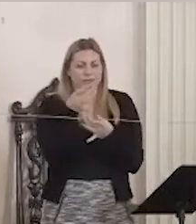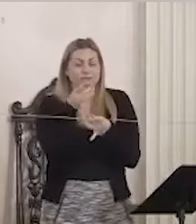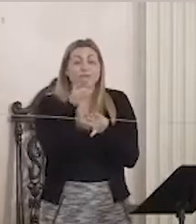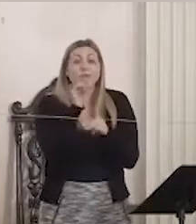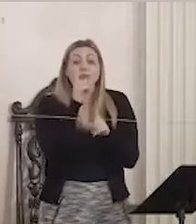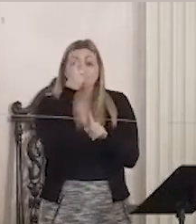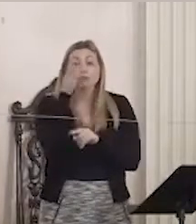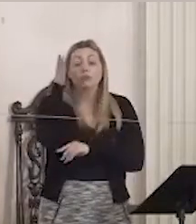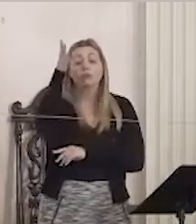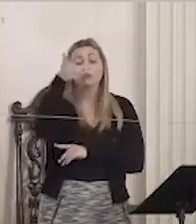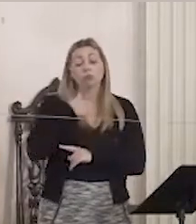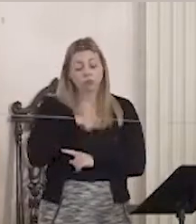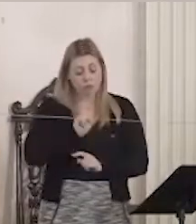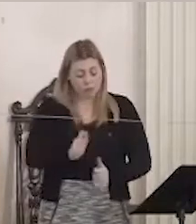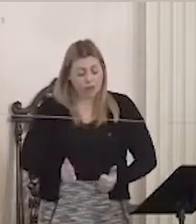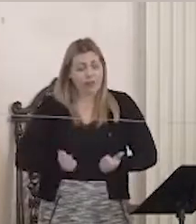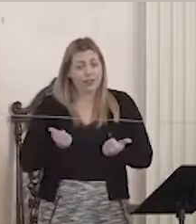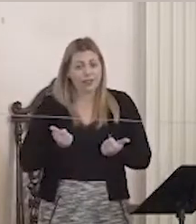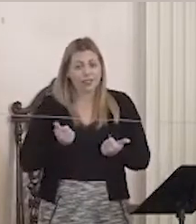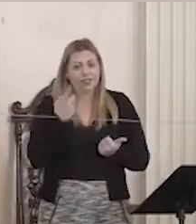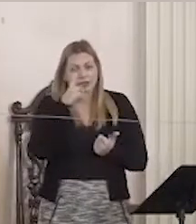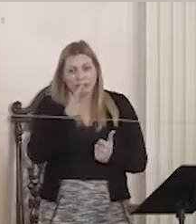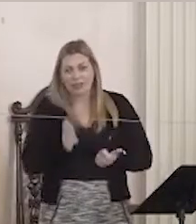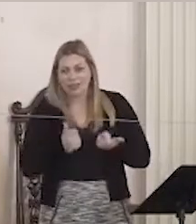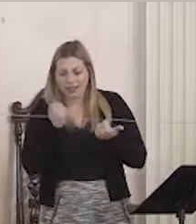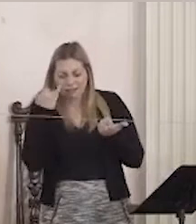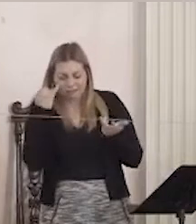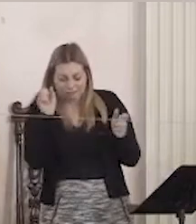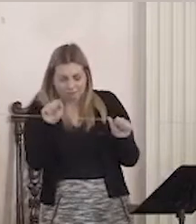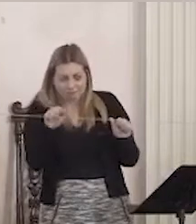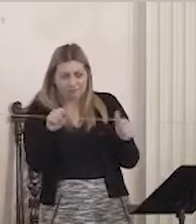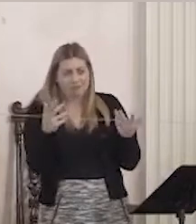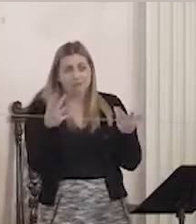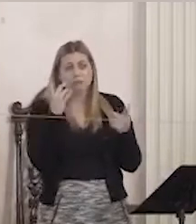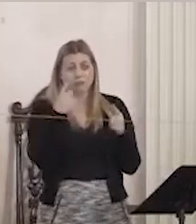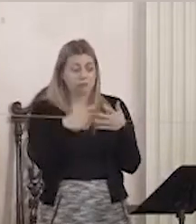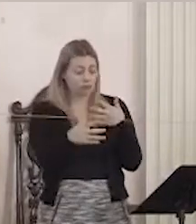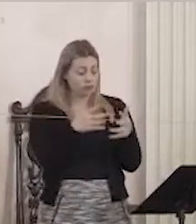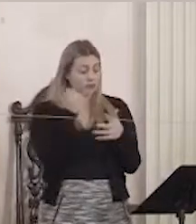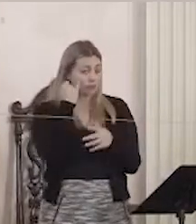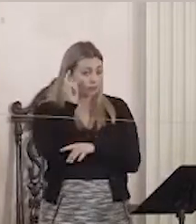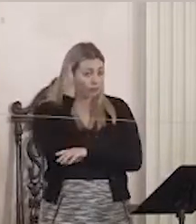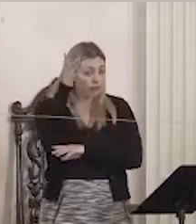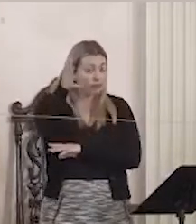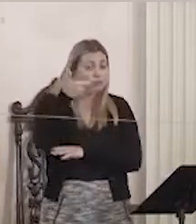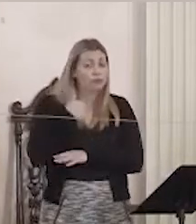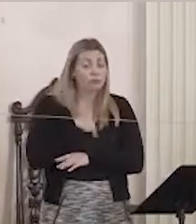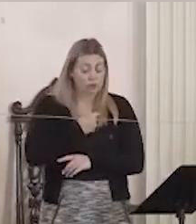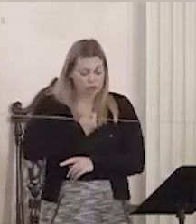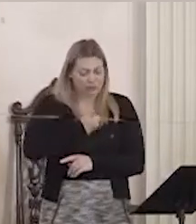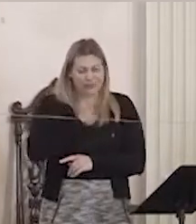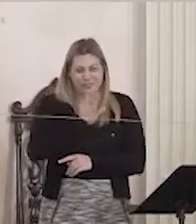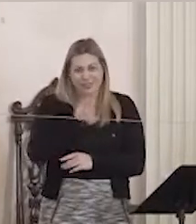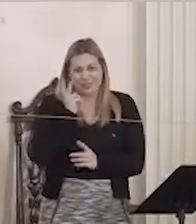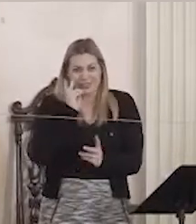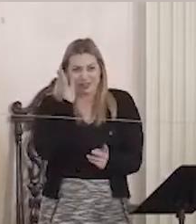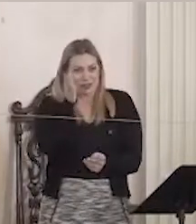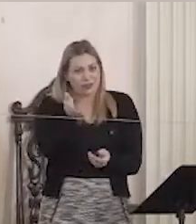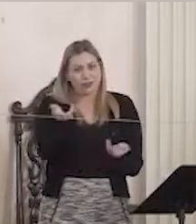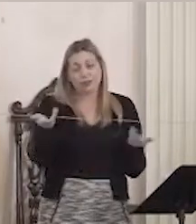the future we must live, to live at all, though it may be a future we ourselves shall never see.